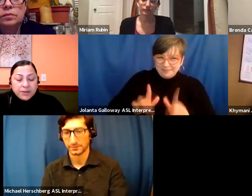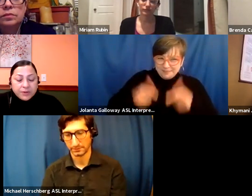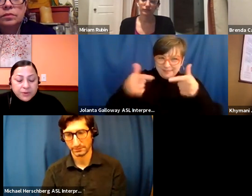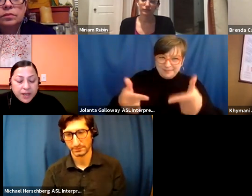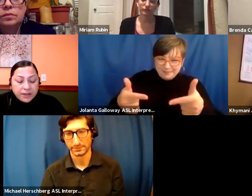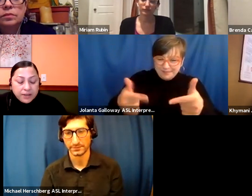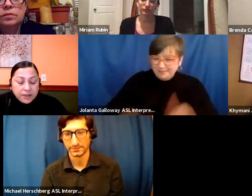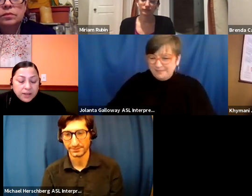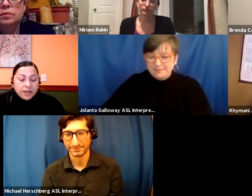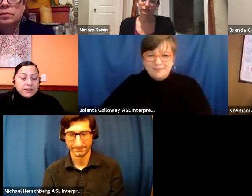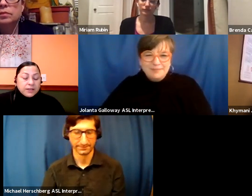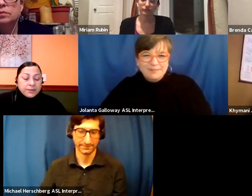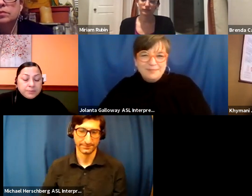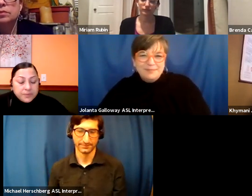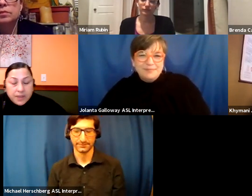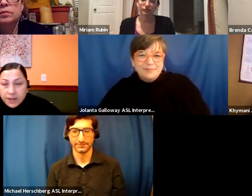definitely grateful for that.